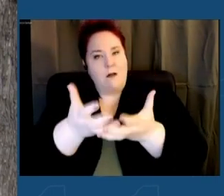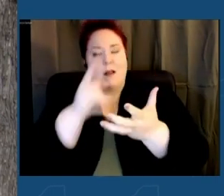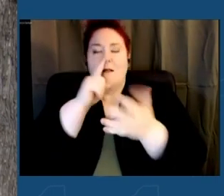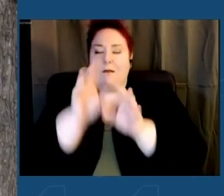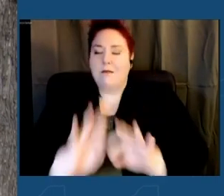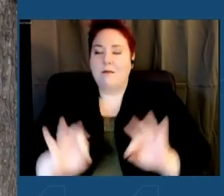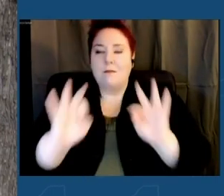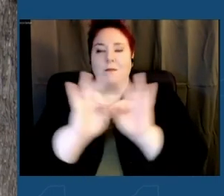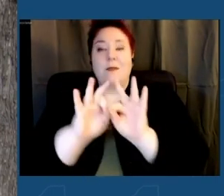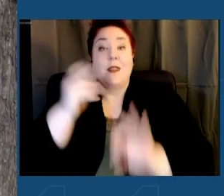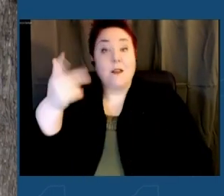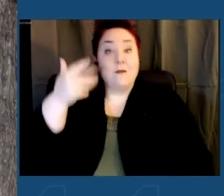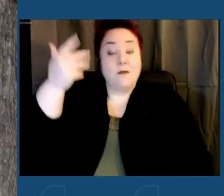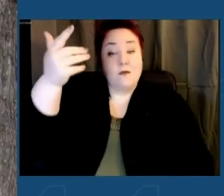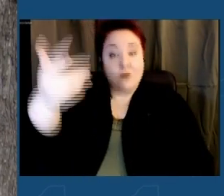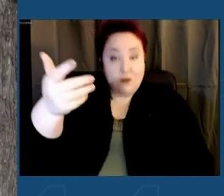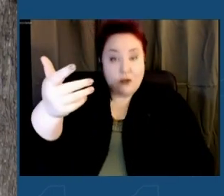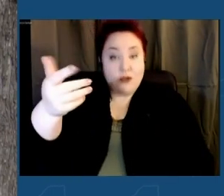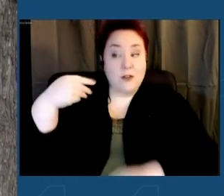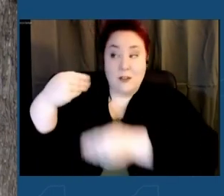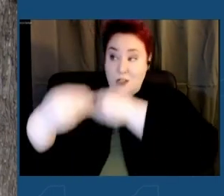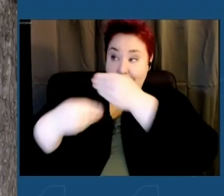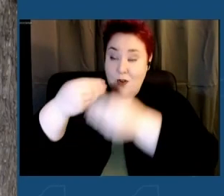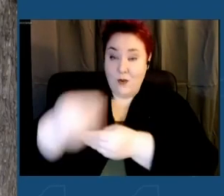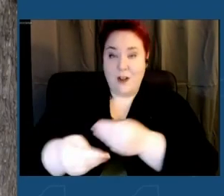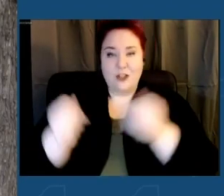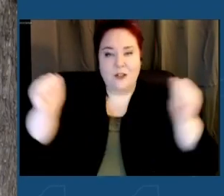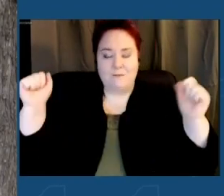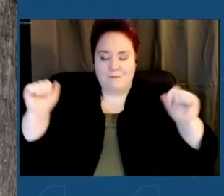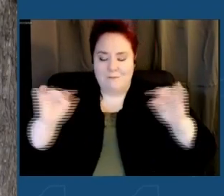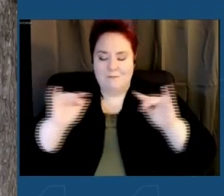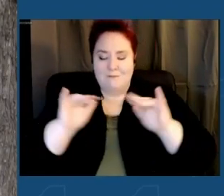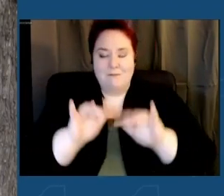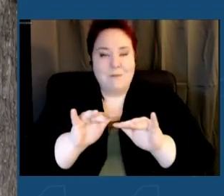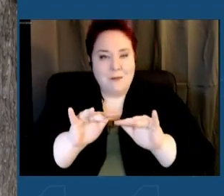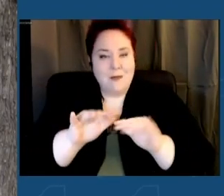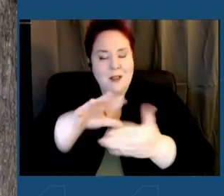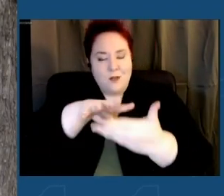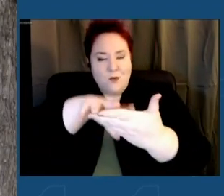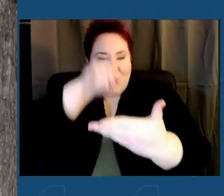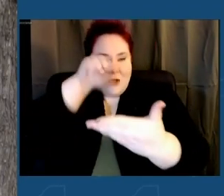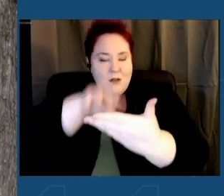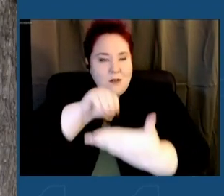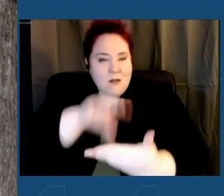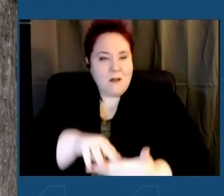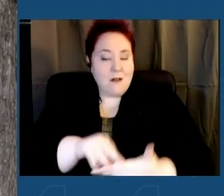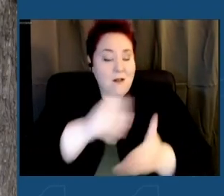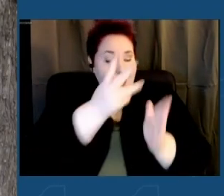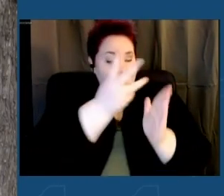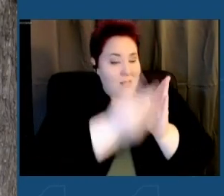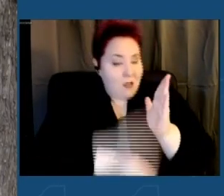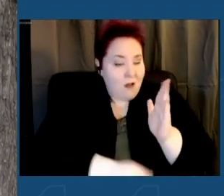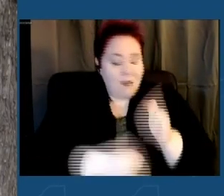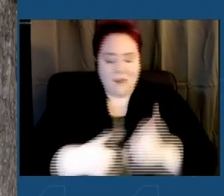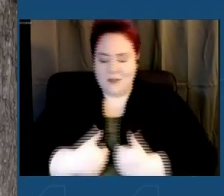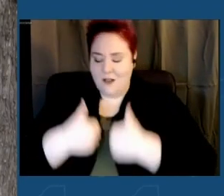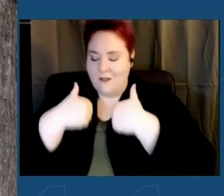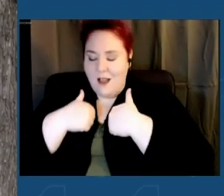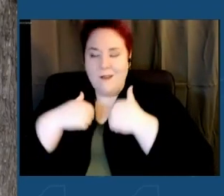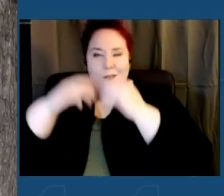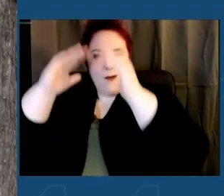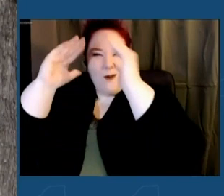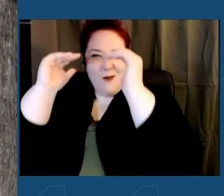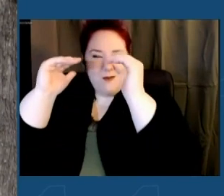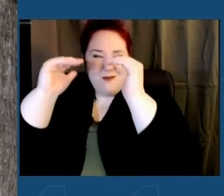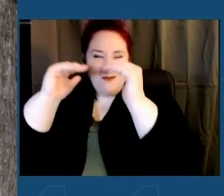future generations are able to come here to learn the stories of loss, survival, and hope, as